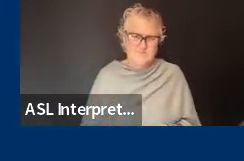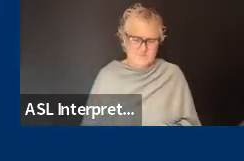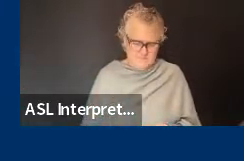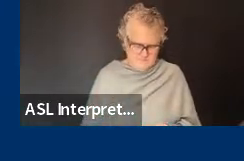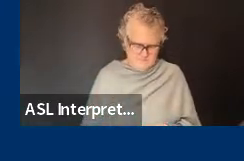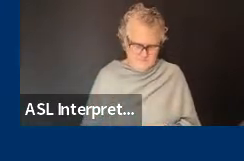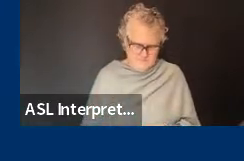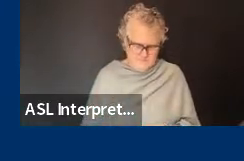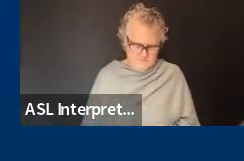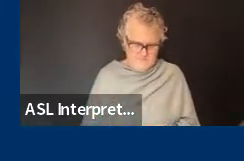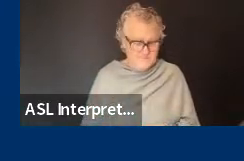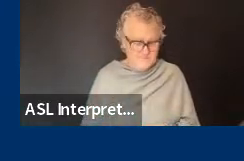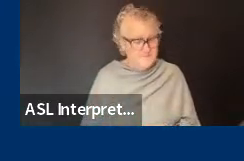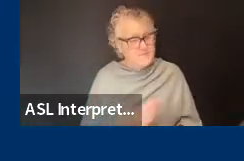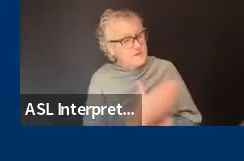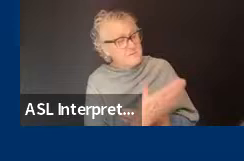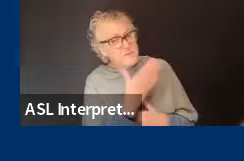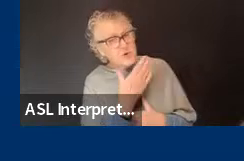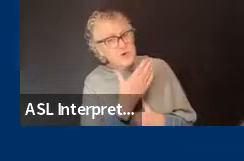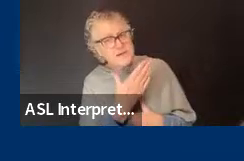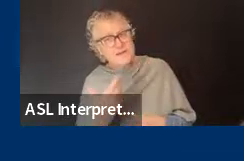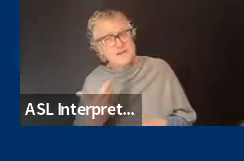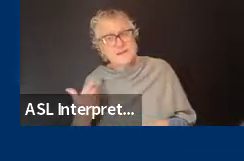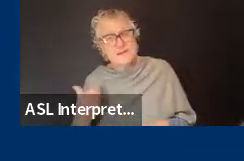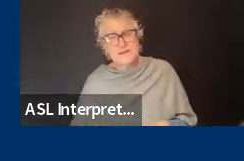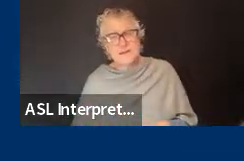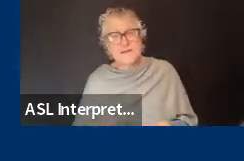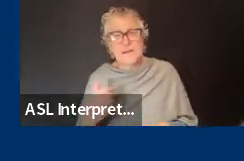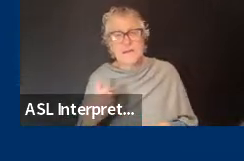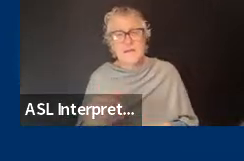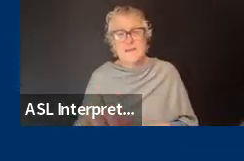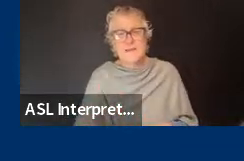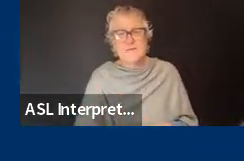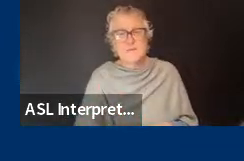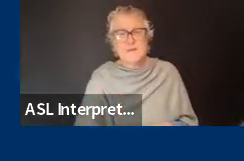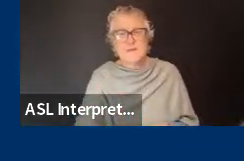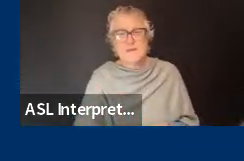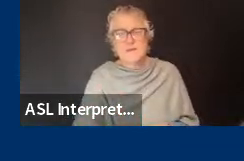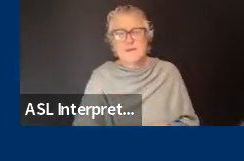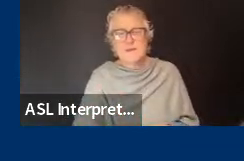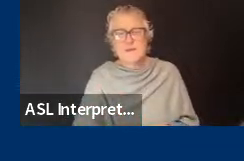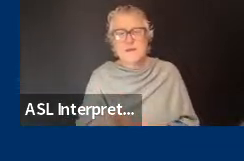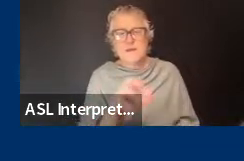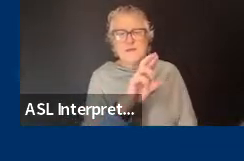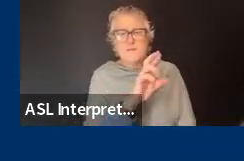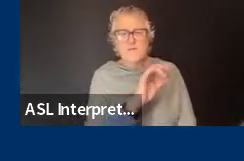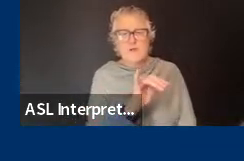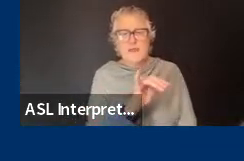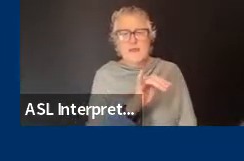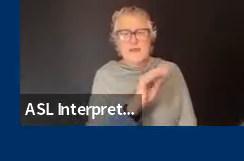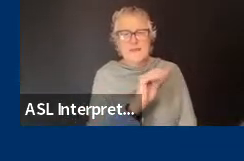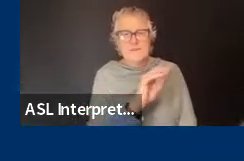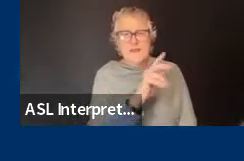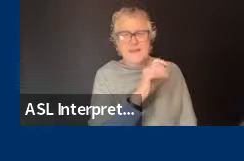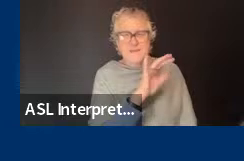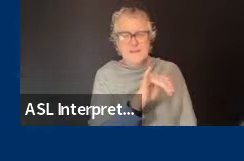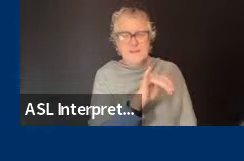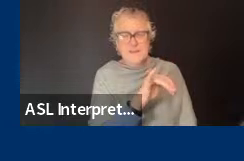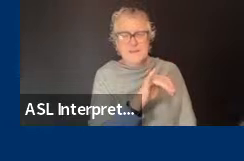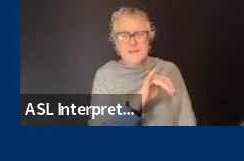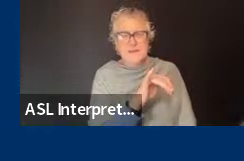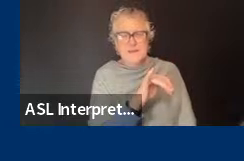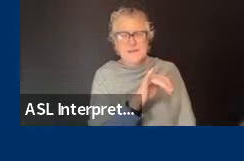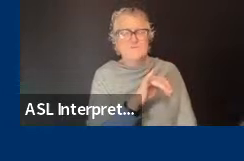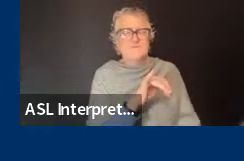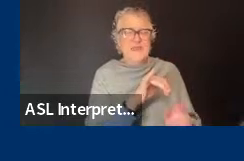Good morning. I'm Ray Mabey, Assistant Administrator. Assistant Administrator Green will be joining me for this. We thought he'd be out on jury duty,